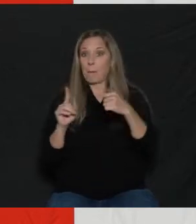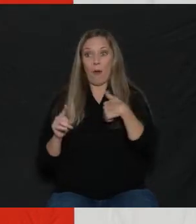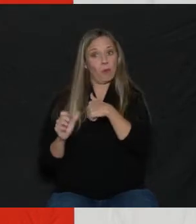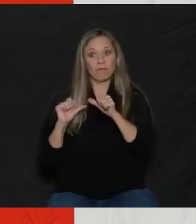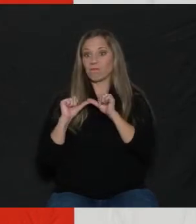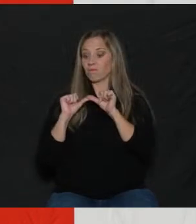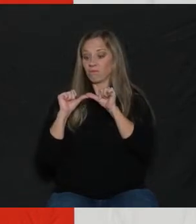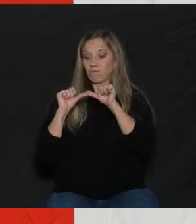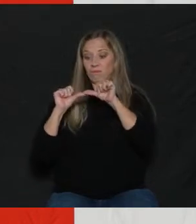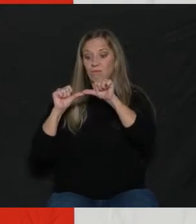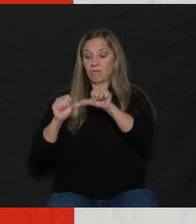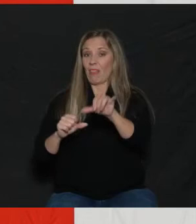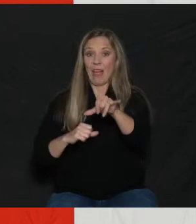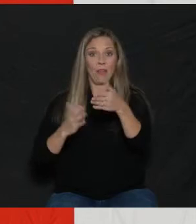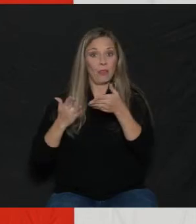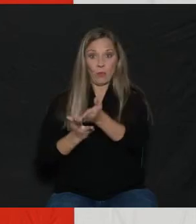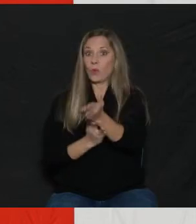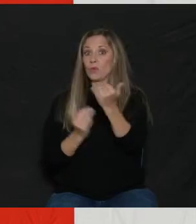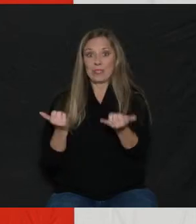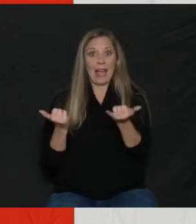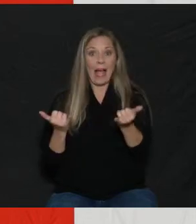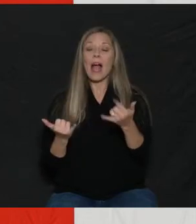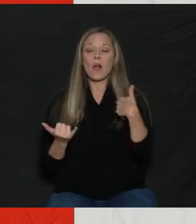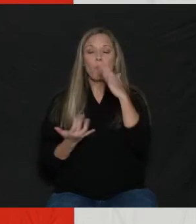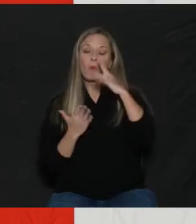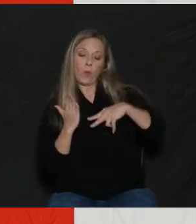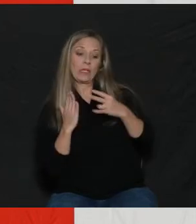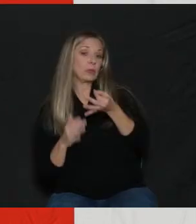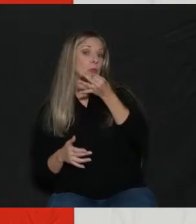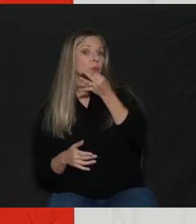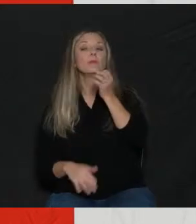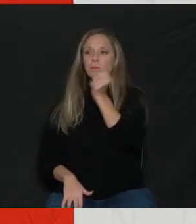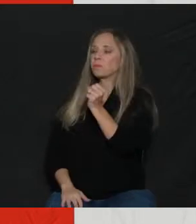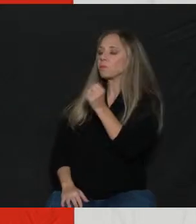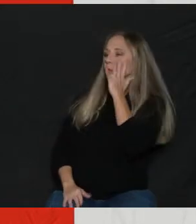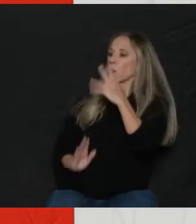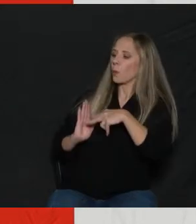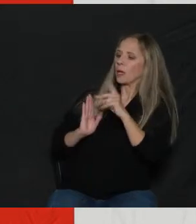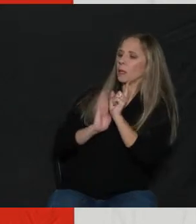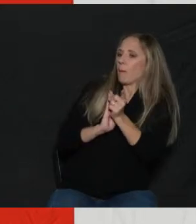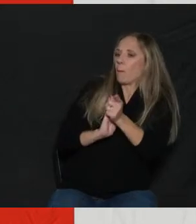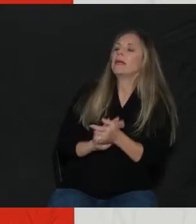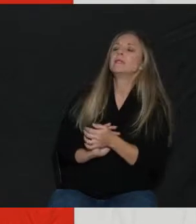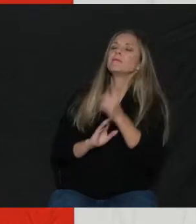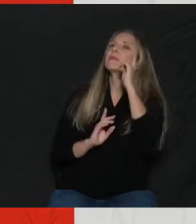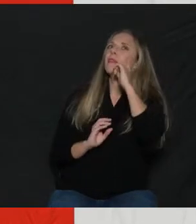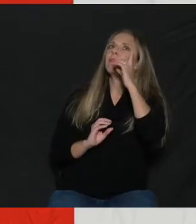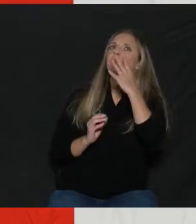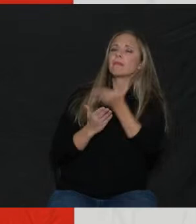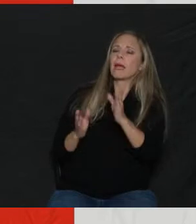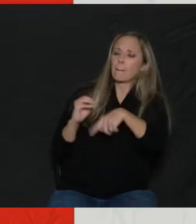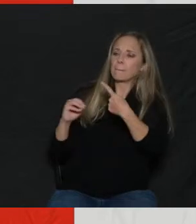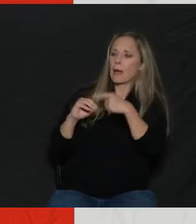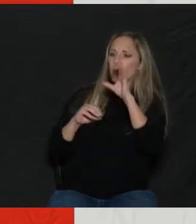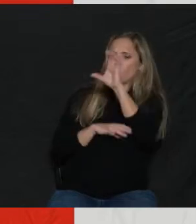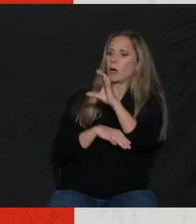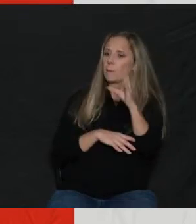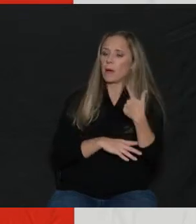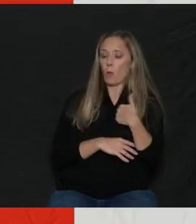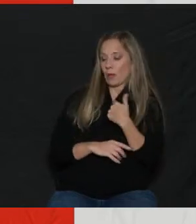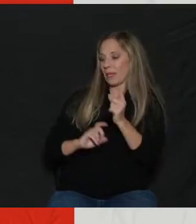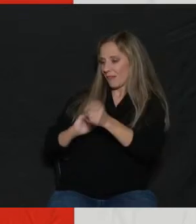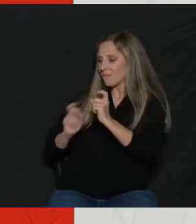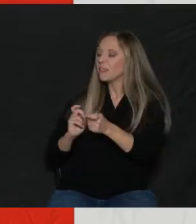and I think we're gonna read that in a moment. Yeah. We'll read it in a moment. Yeah. And the thing about Christmas, obviously, we give gifts and we joke about the gifts